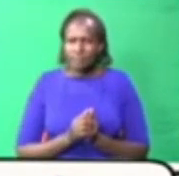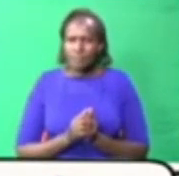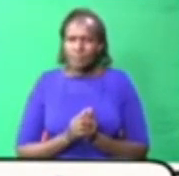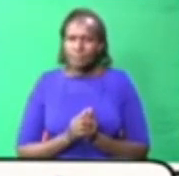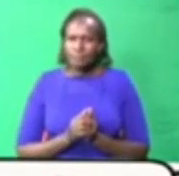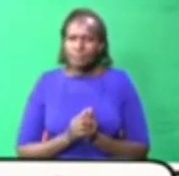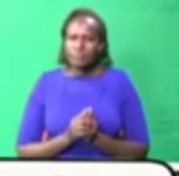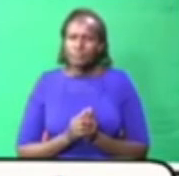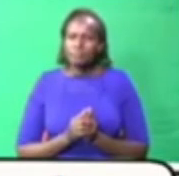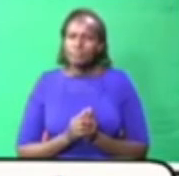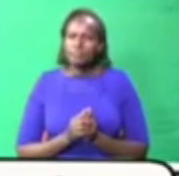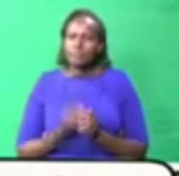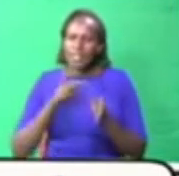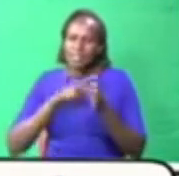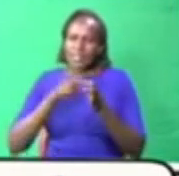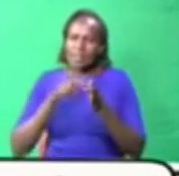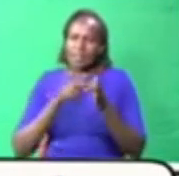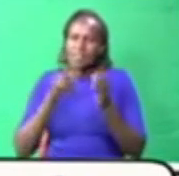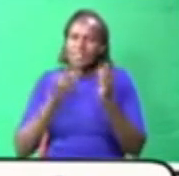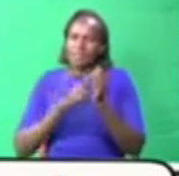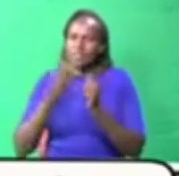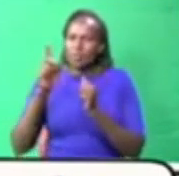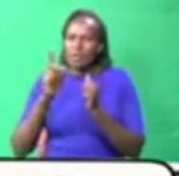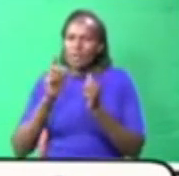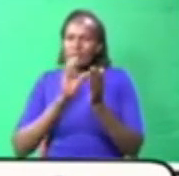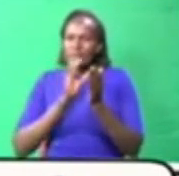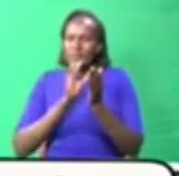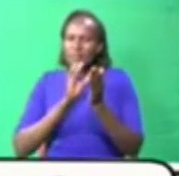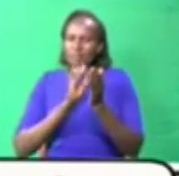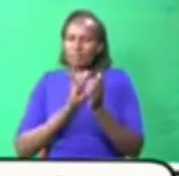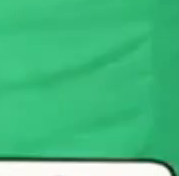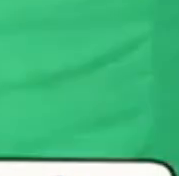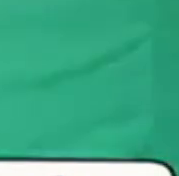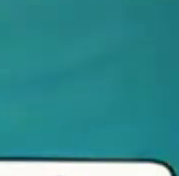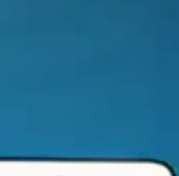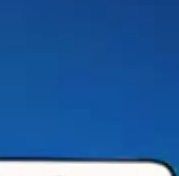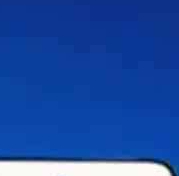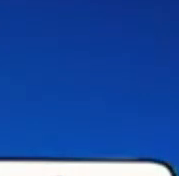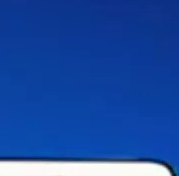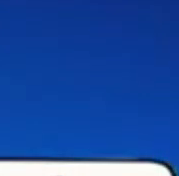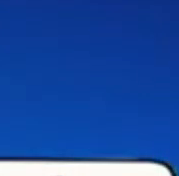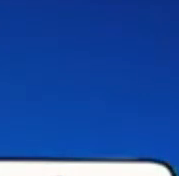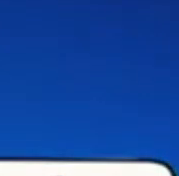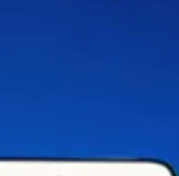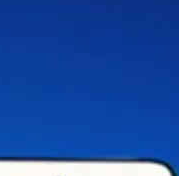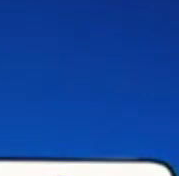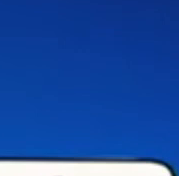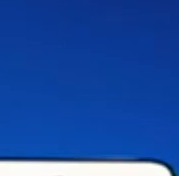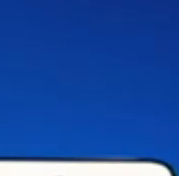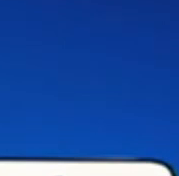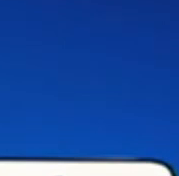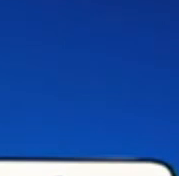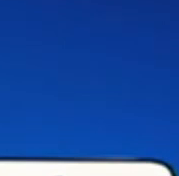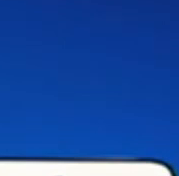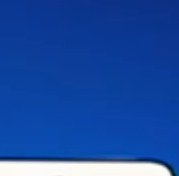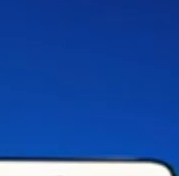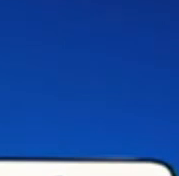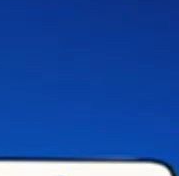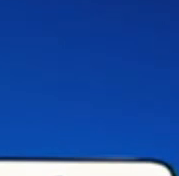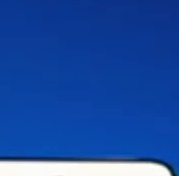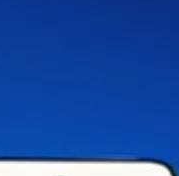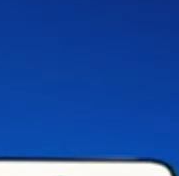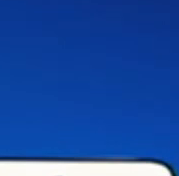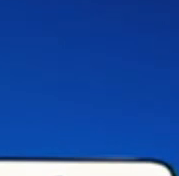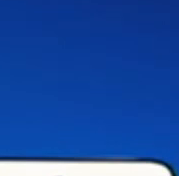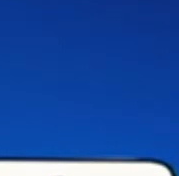Psalms 71, 19, 20 and 21. Is a Soma Mahari Pari. The Bible says, your righteousness reaches to